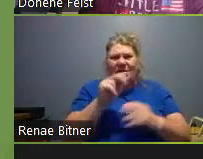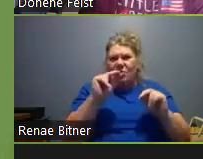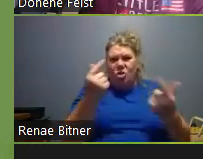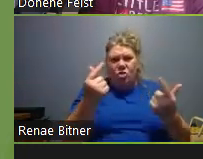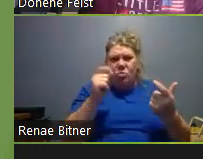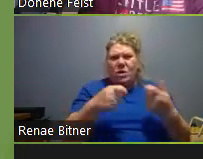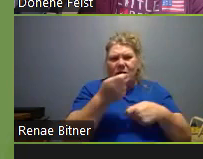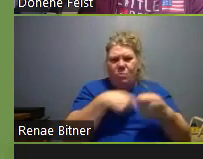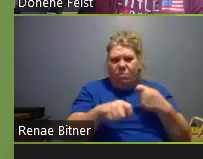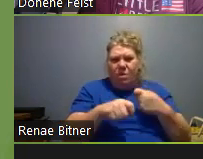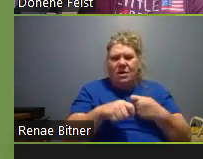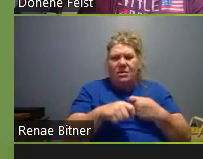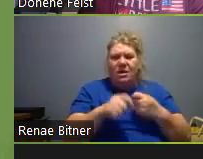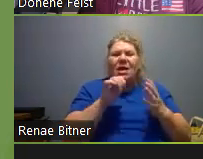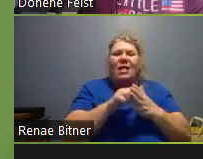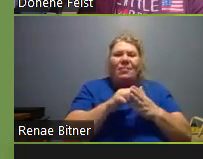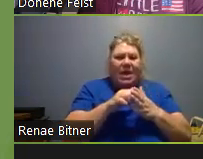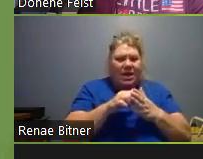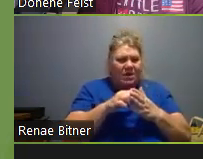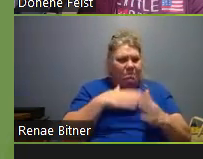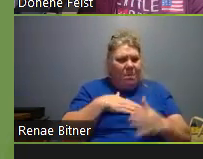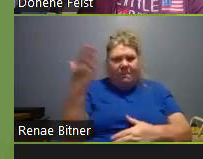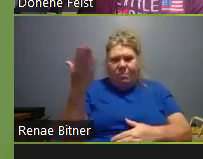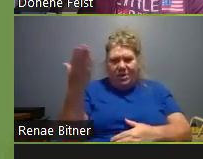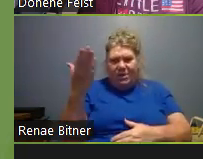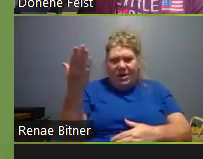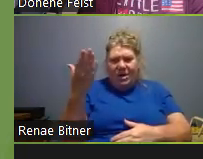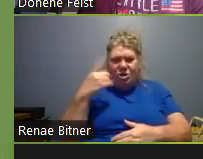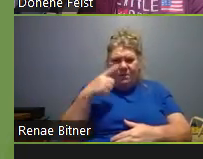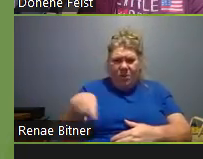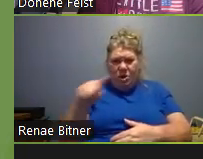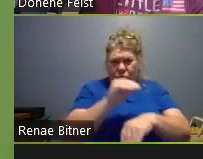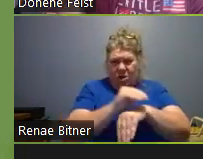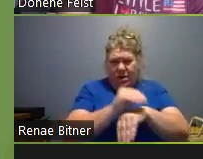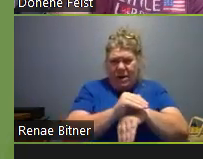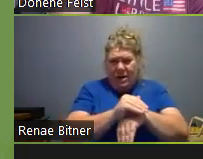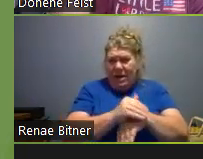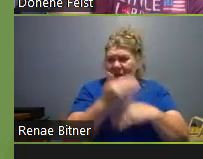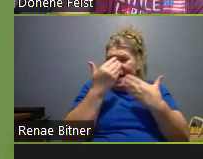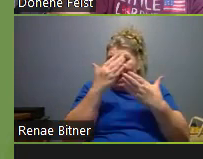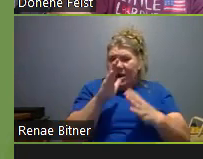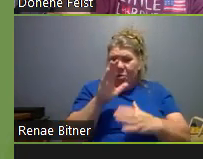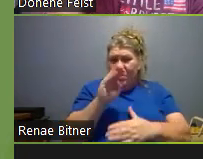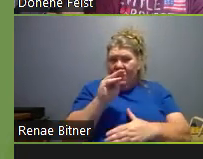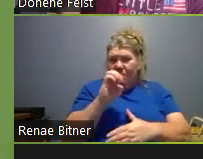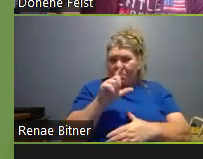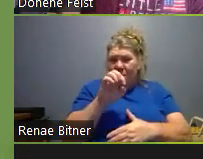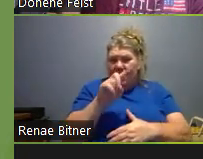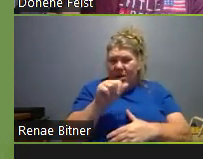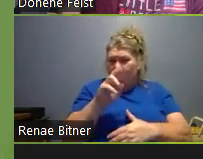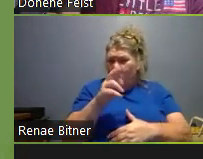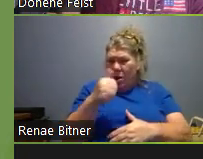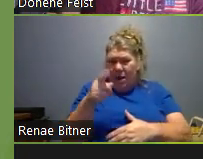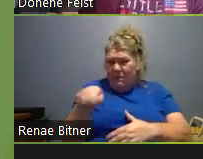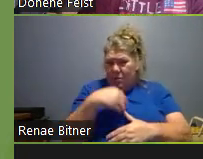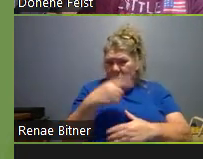get fixed. So that's what I have, for you guys tonight. I don't know if Melinda or anybody has any